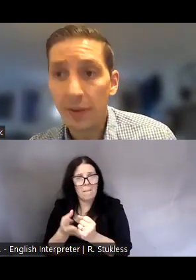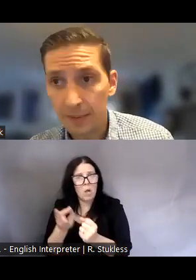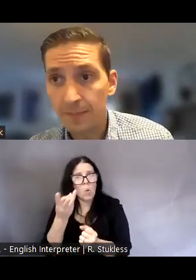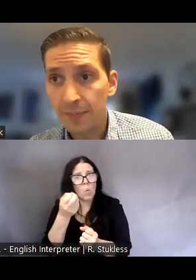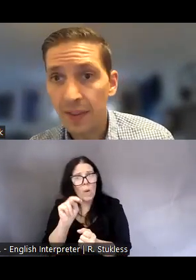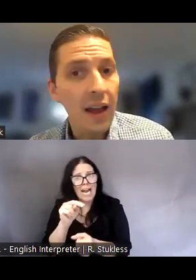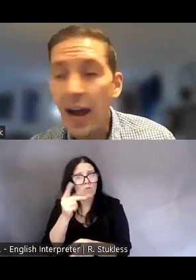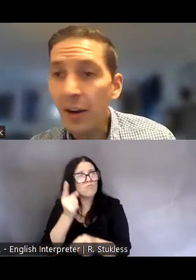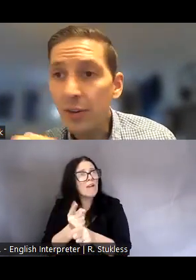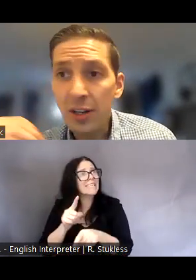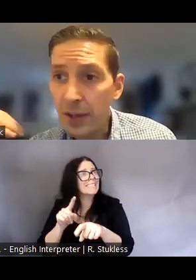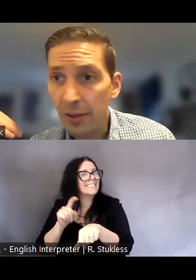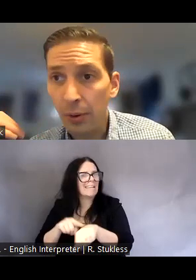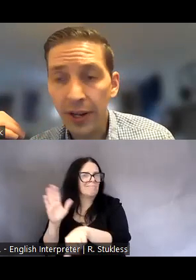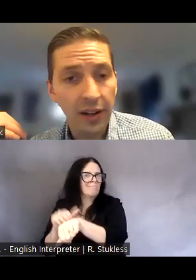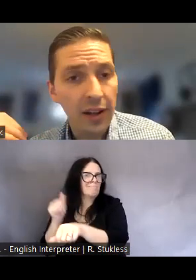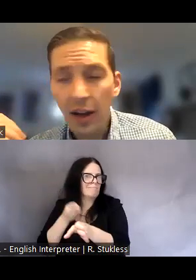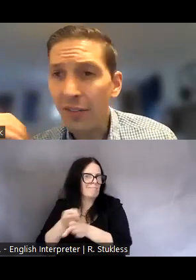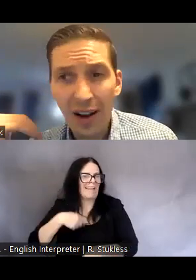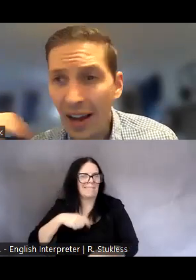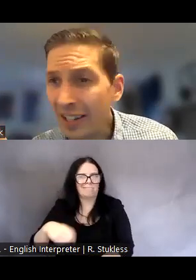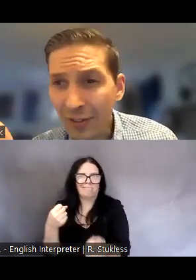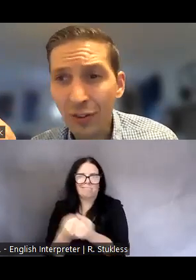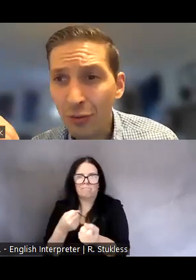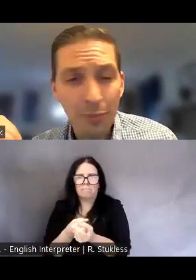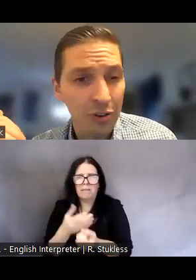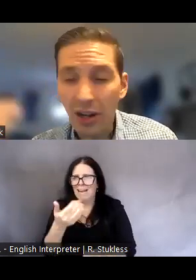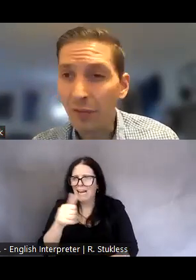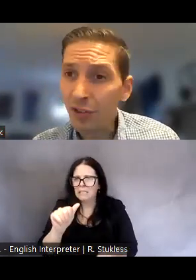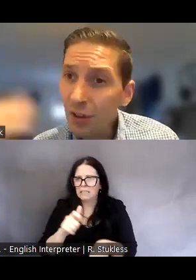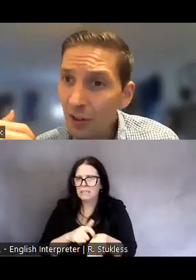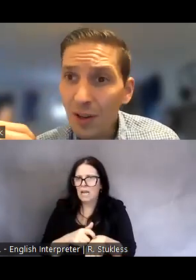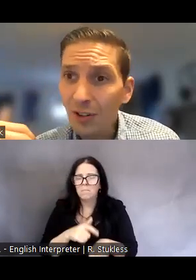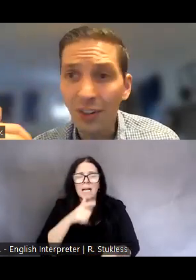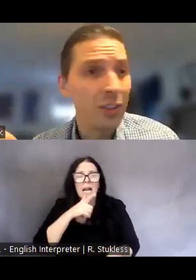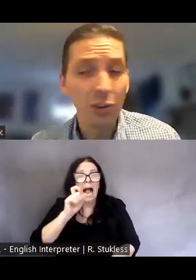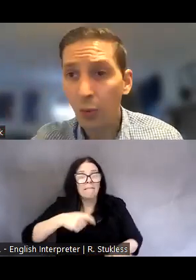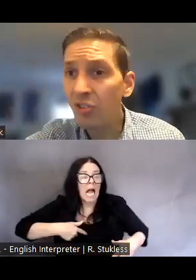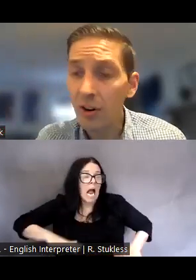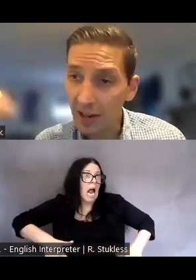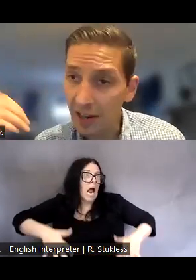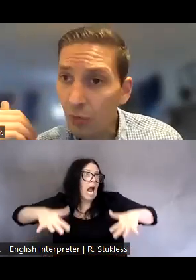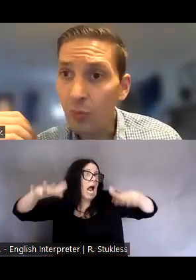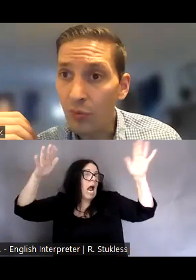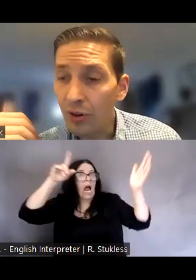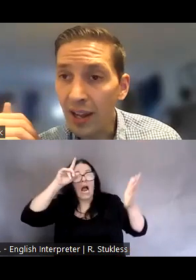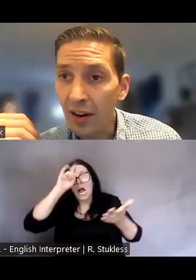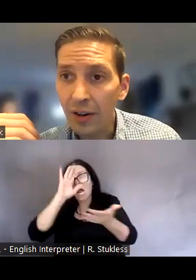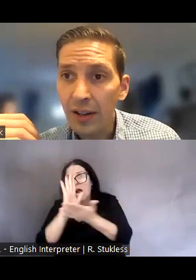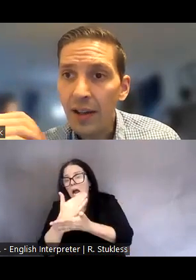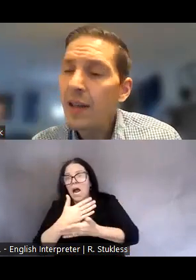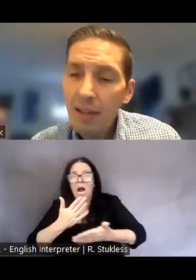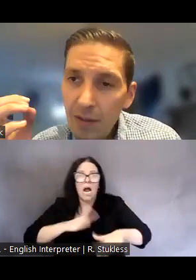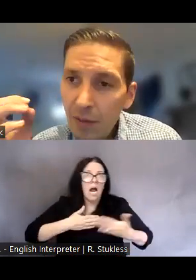Anytime you want. I don't need to be at the point of high level disruption of serious mental illness to reach out and connect with someone for